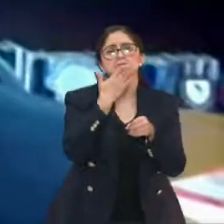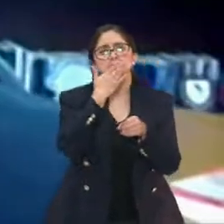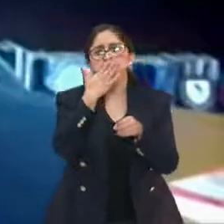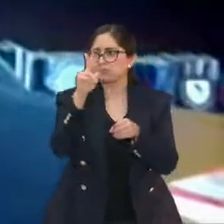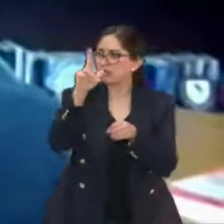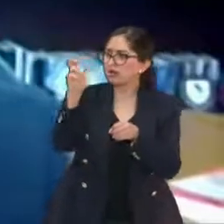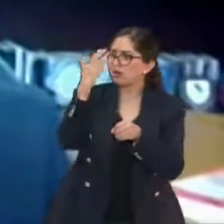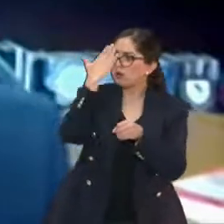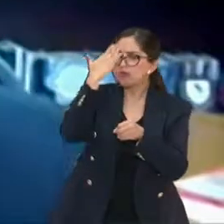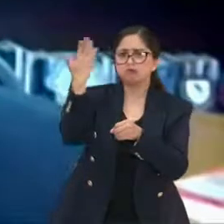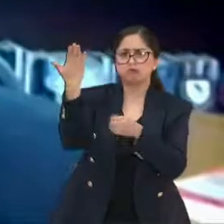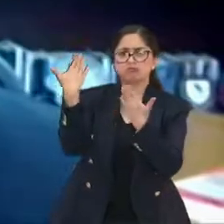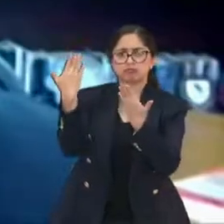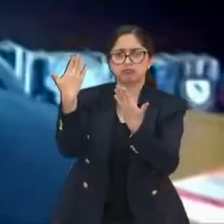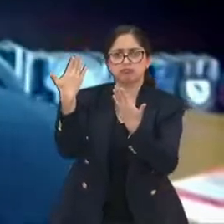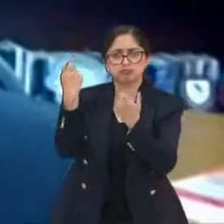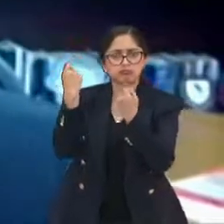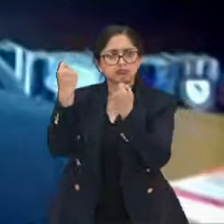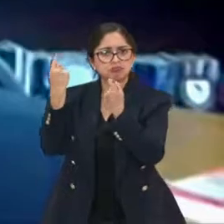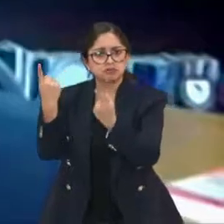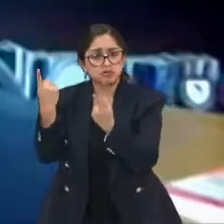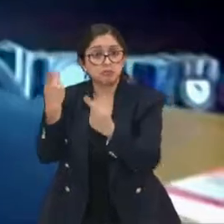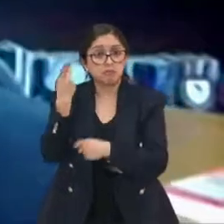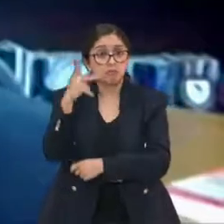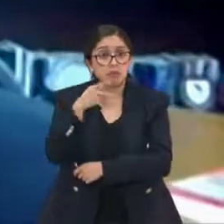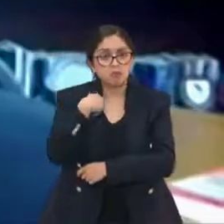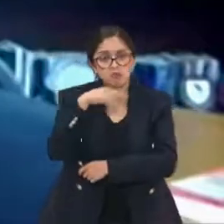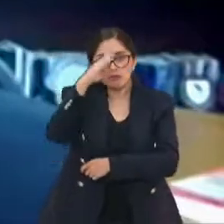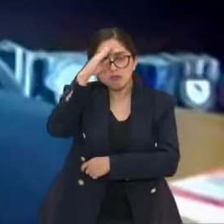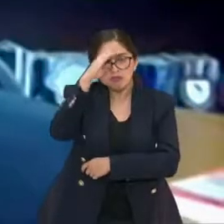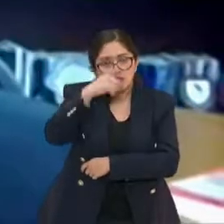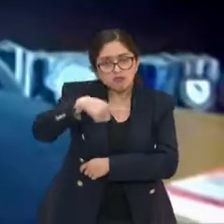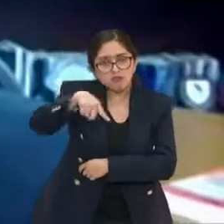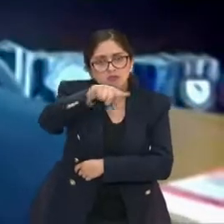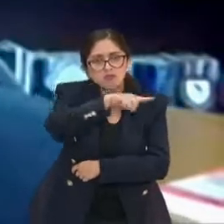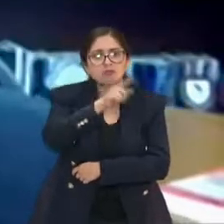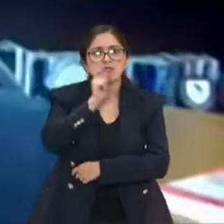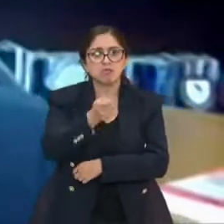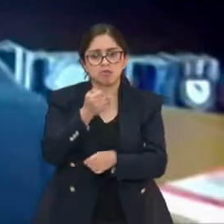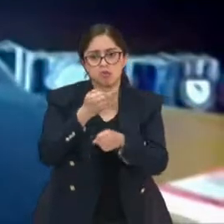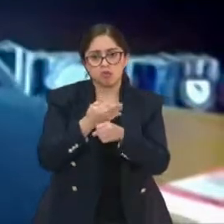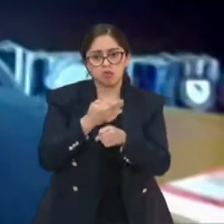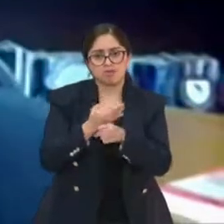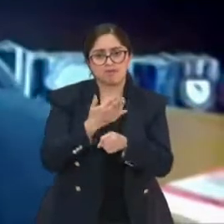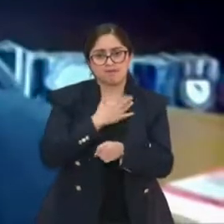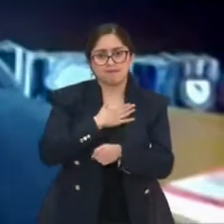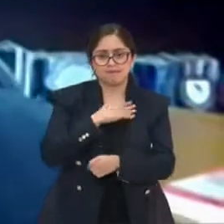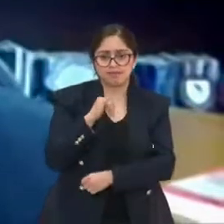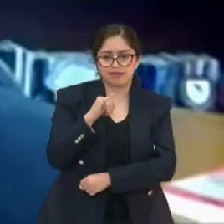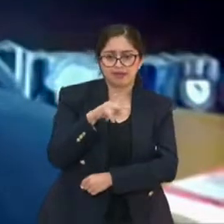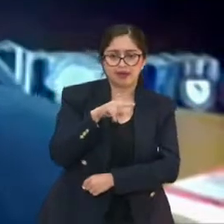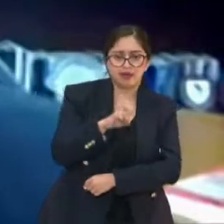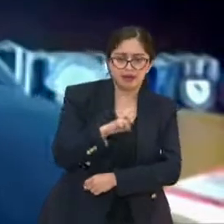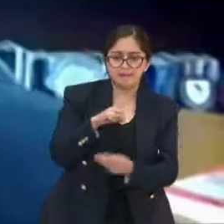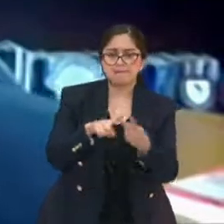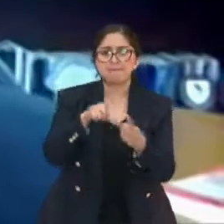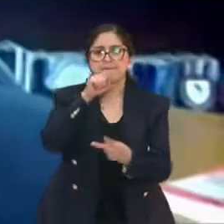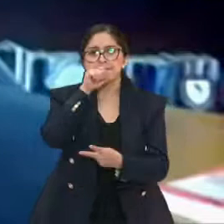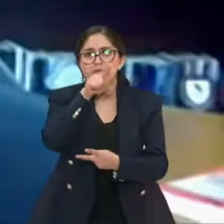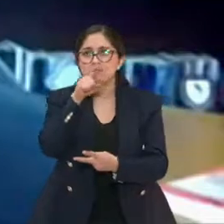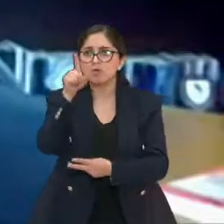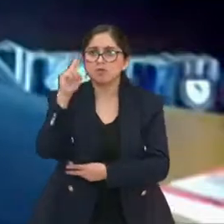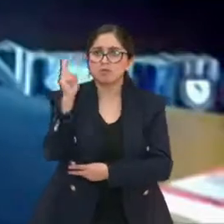recognized results immediately, almost immediately, and mostly the fact and this is what is encouraging